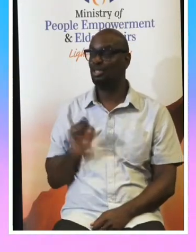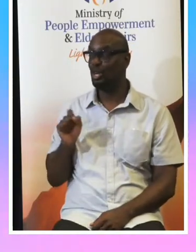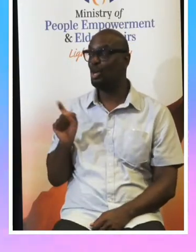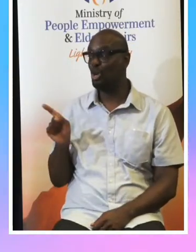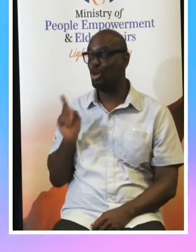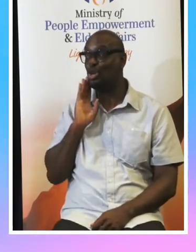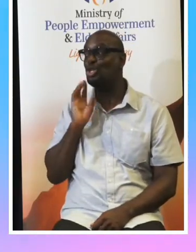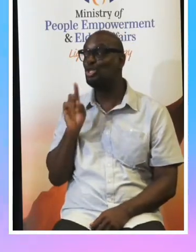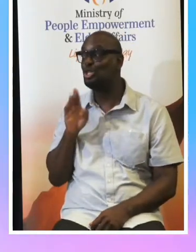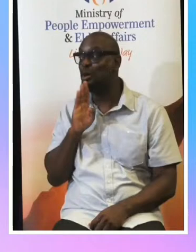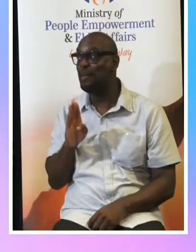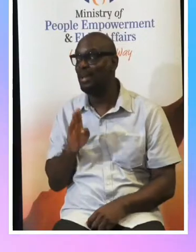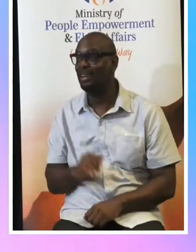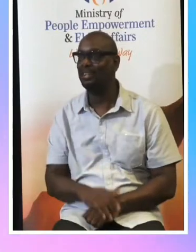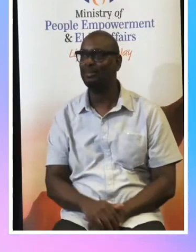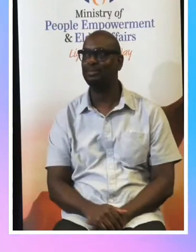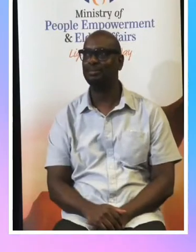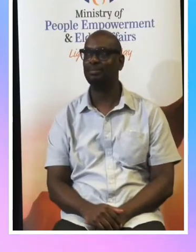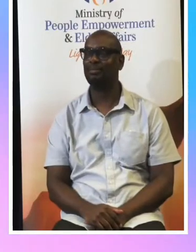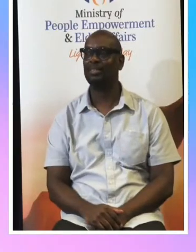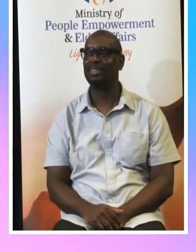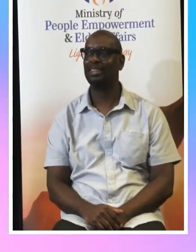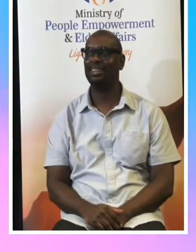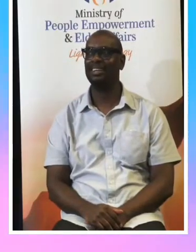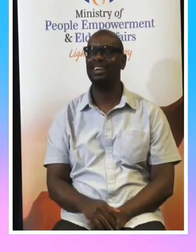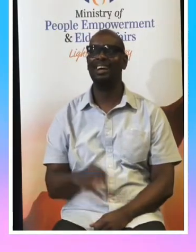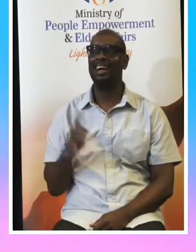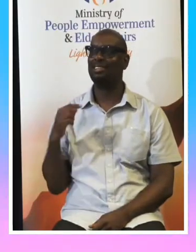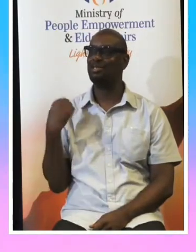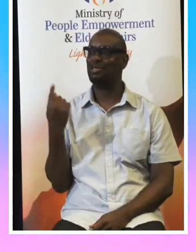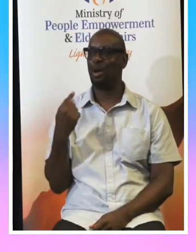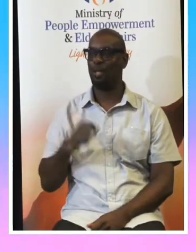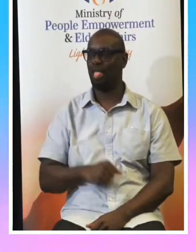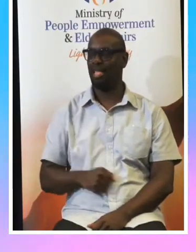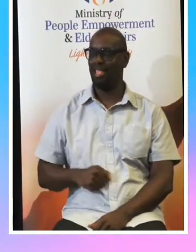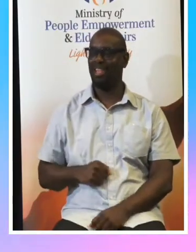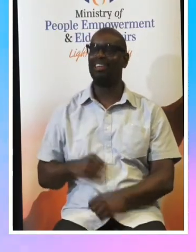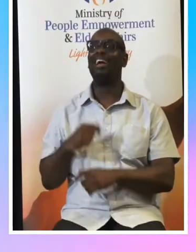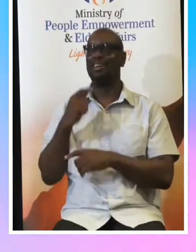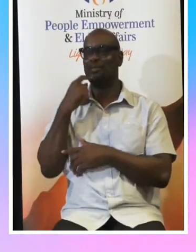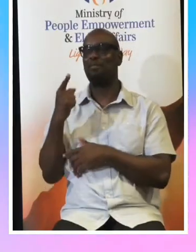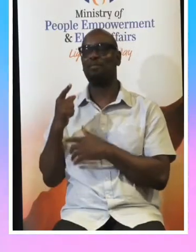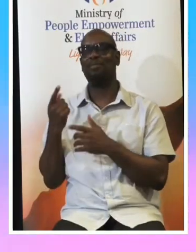be." She hasn't stopped ribbing me since.